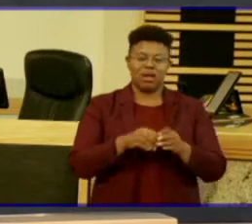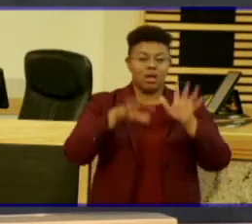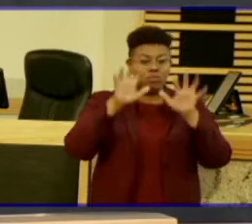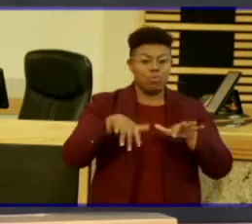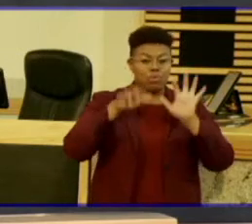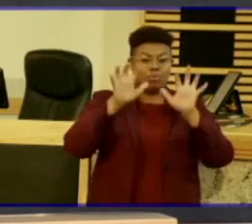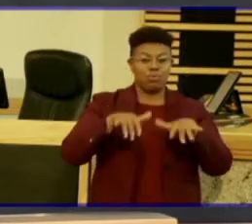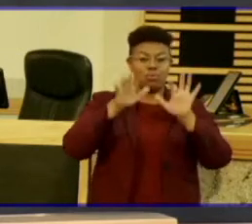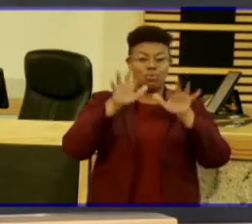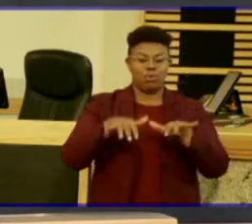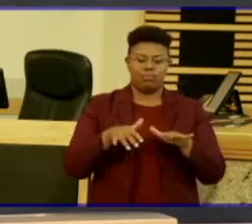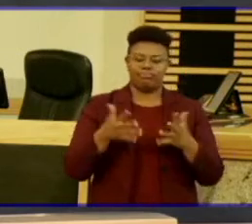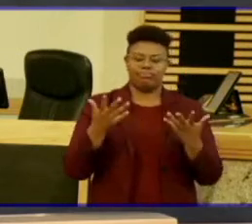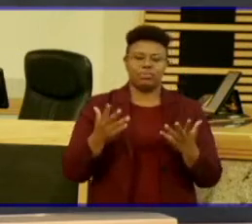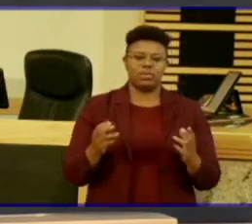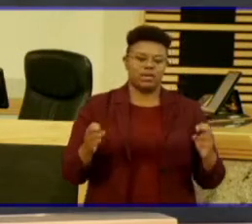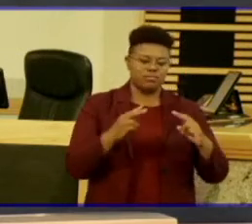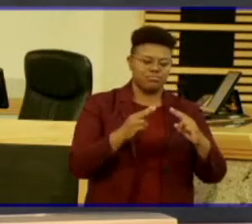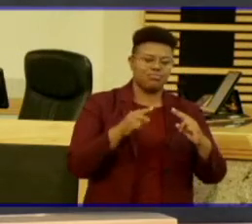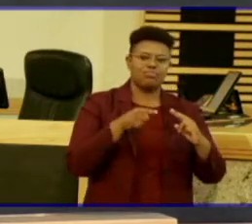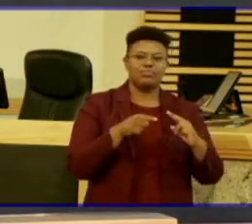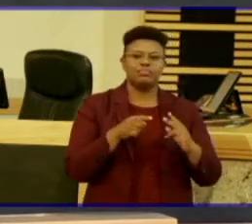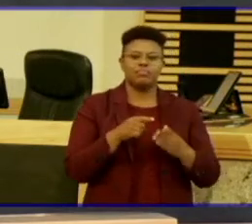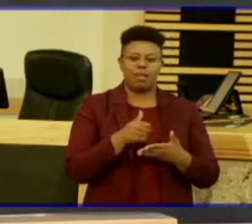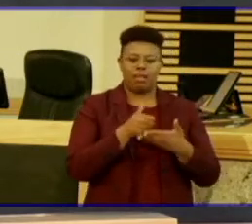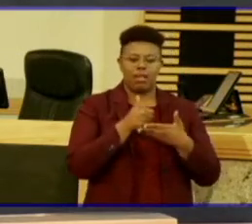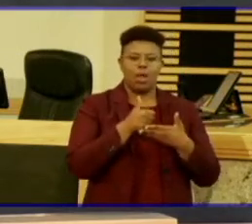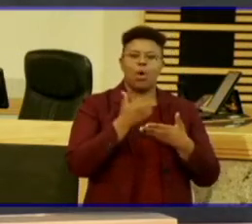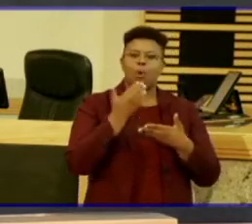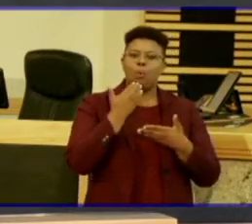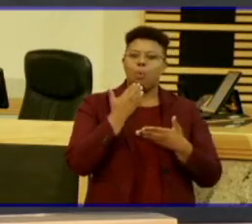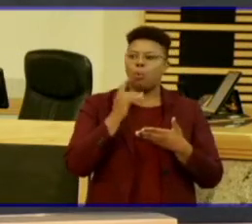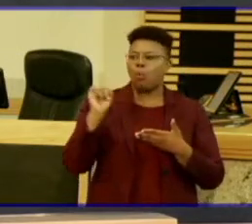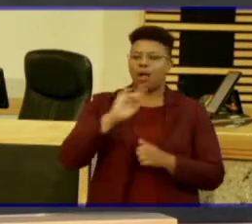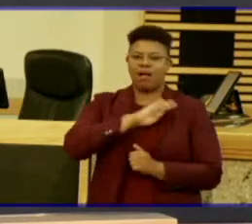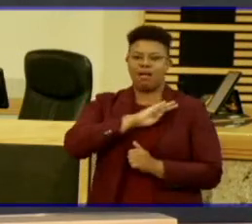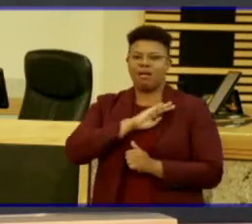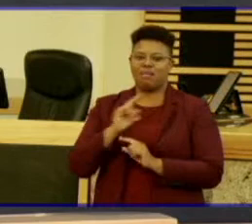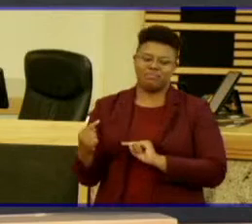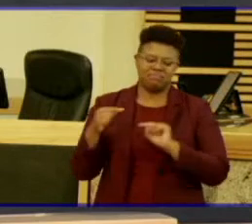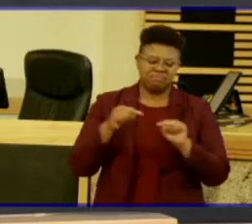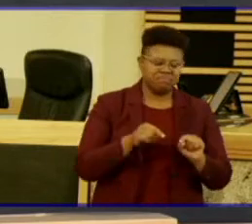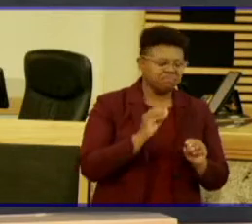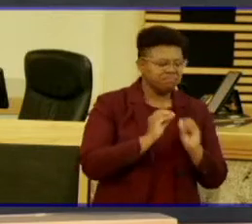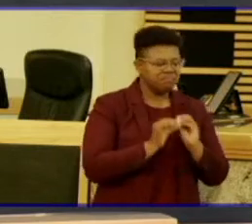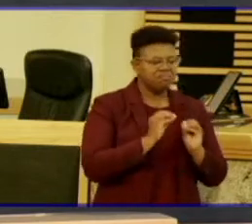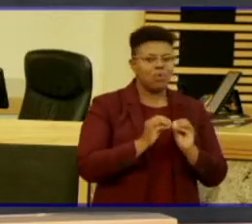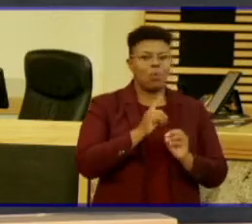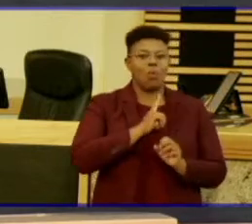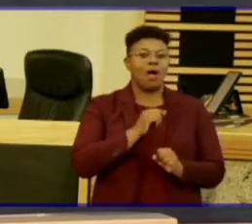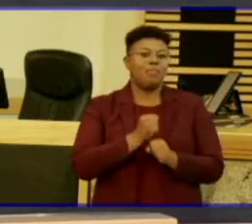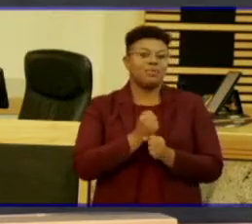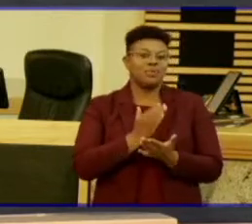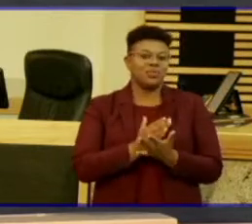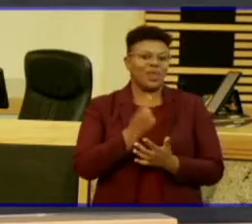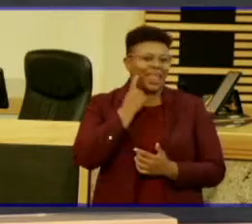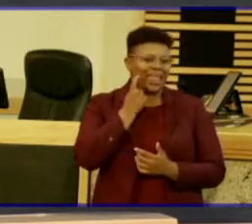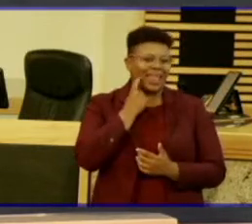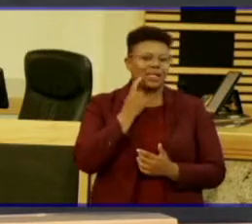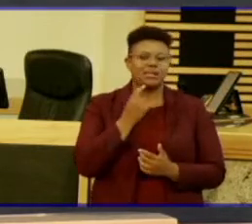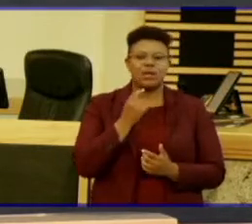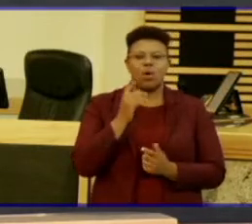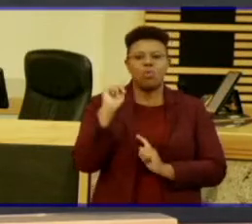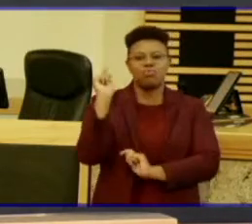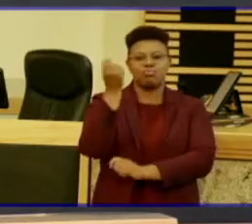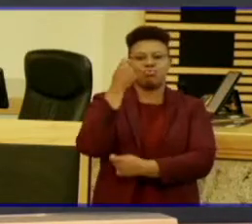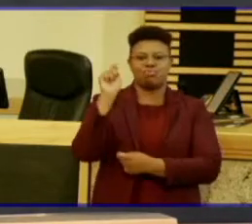zehlobo. Sakhe neebhulorho sincediswa lisebe lomkhosi wokhuselo. Senze kube lula ukuhamba kubantu